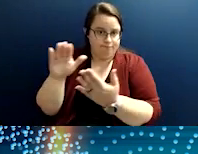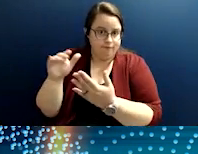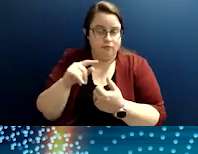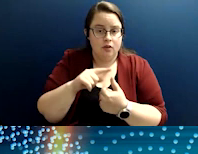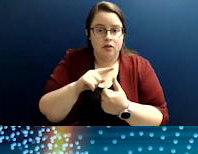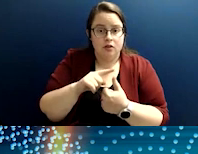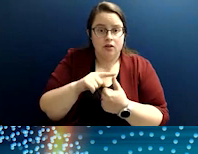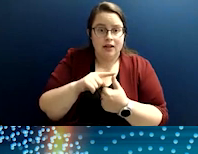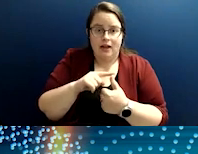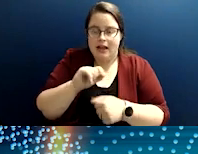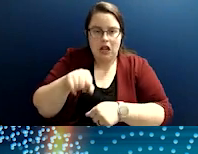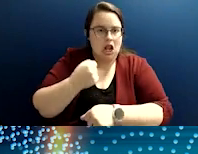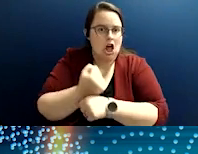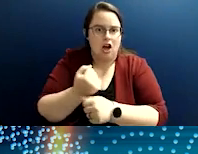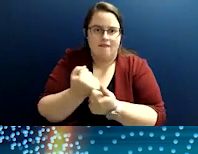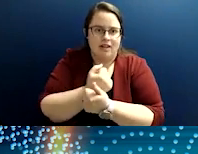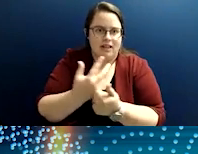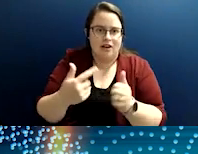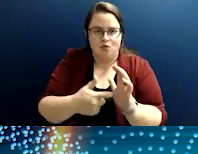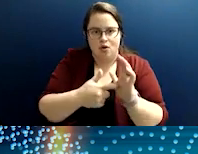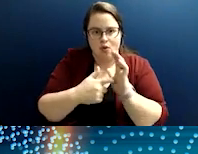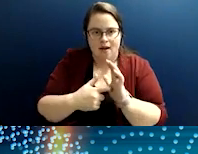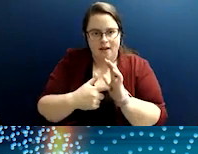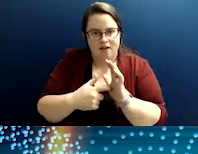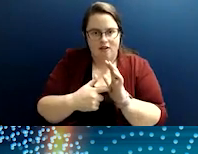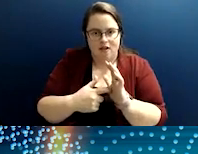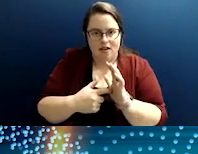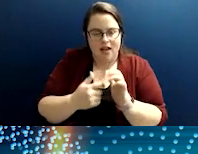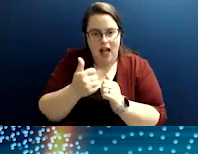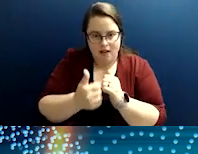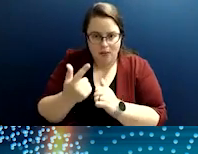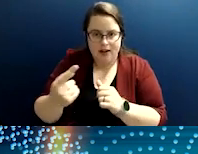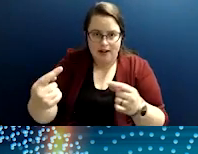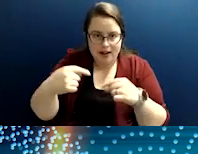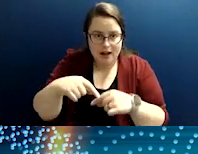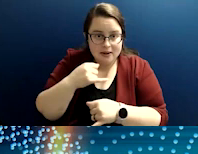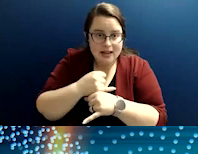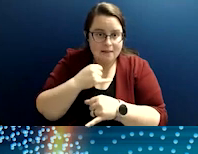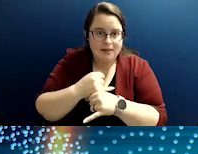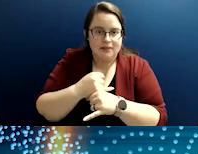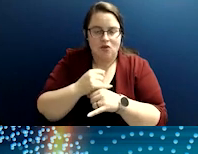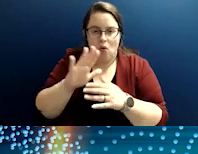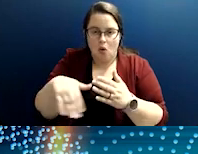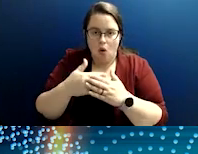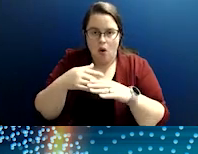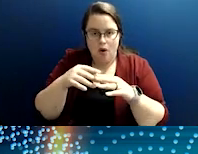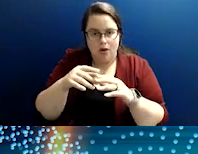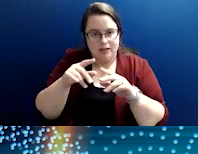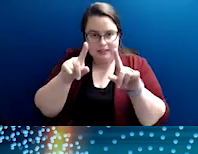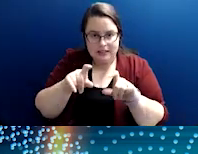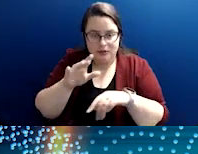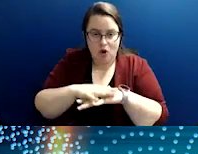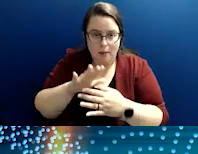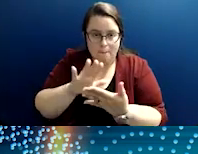lock everything down and you can just require everyone to just, come to campus, take all your assessments on paper in front of